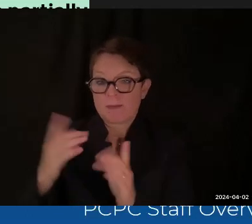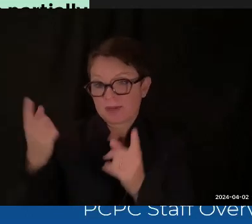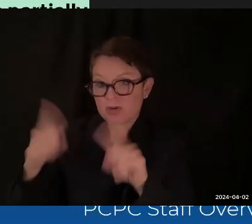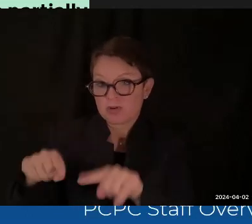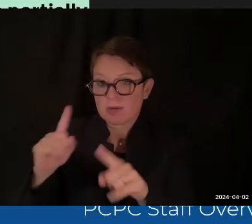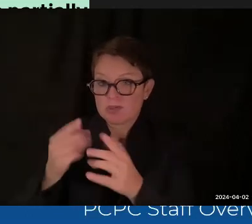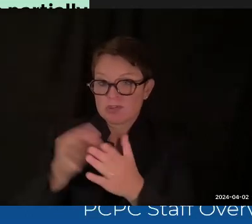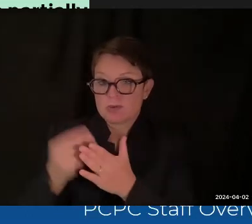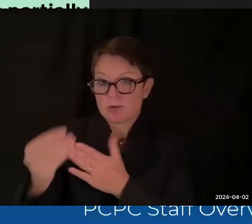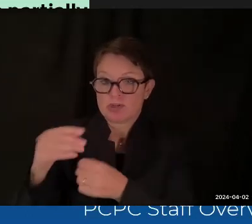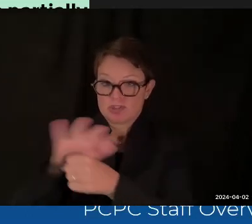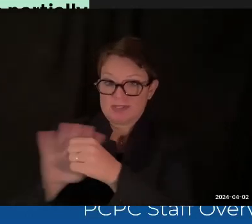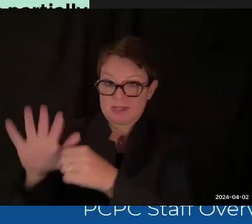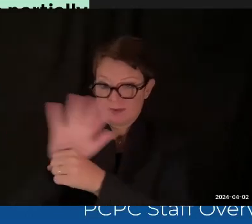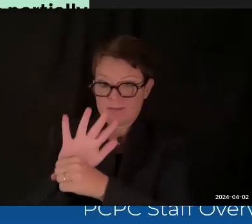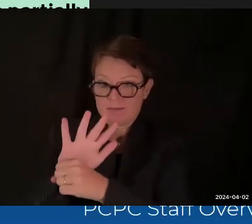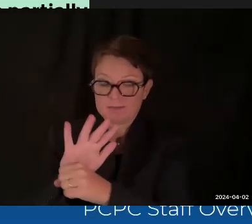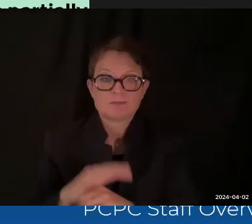agreement to purchase the site.